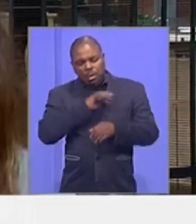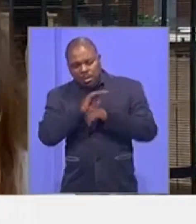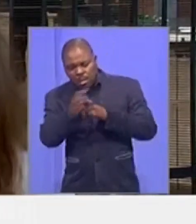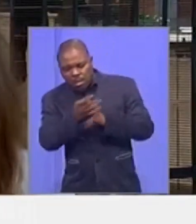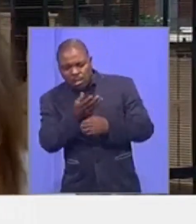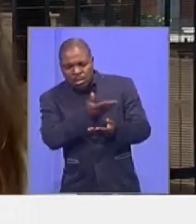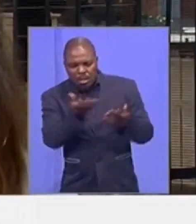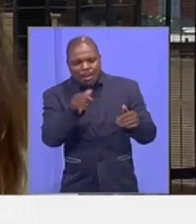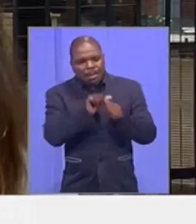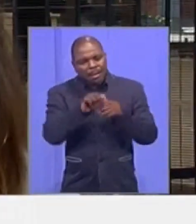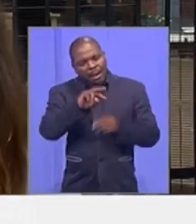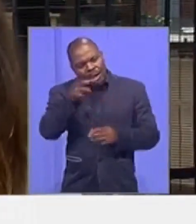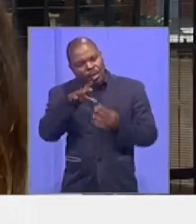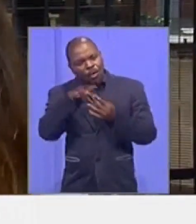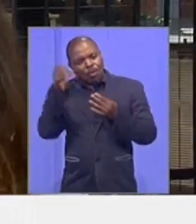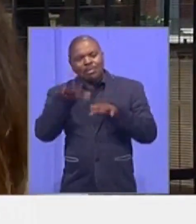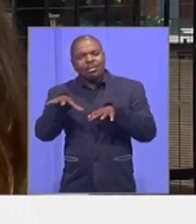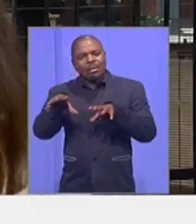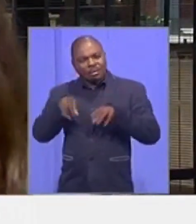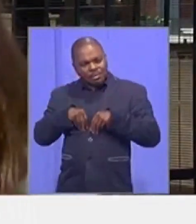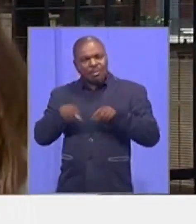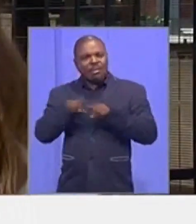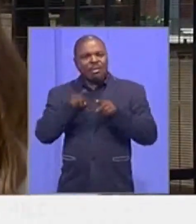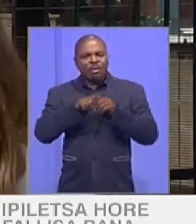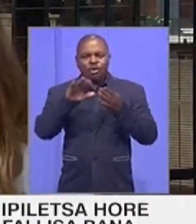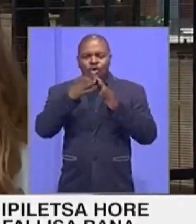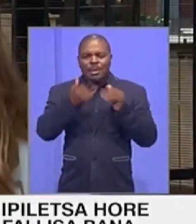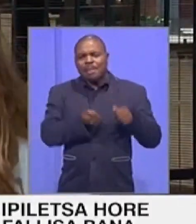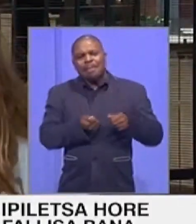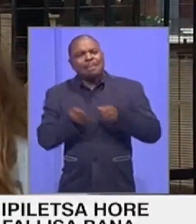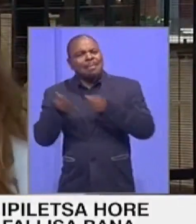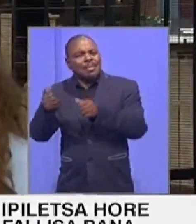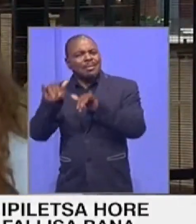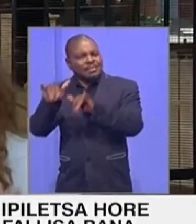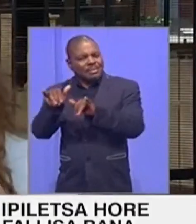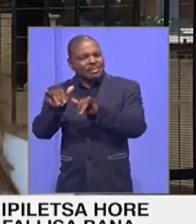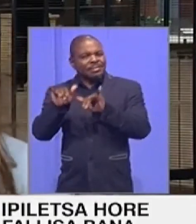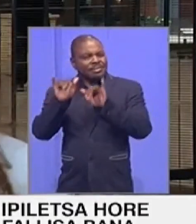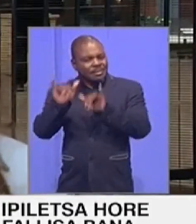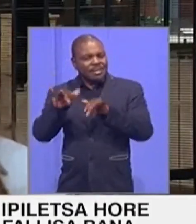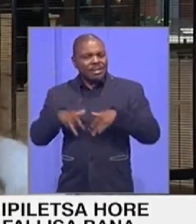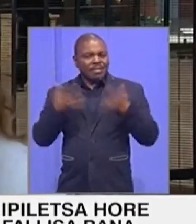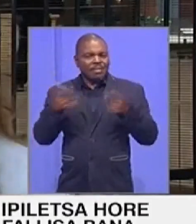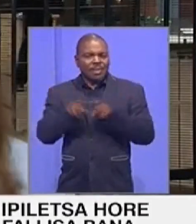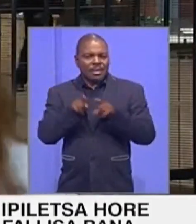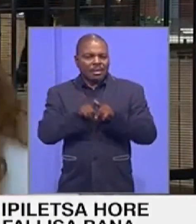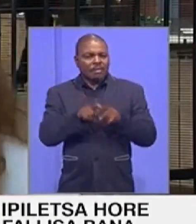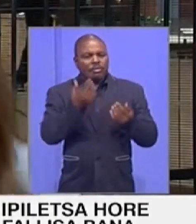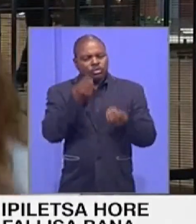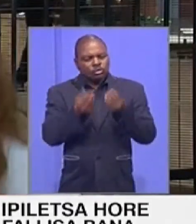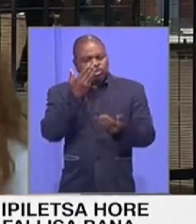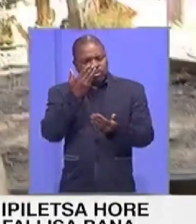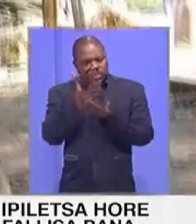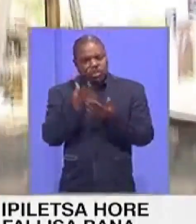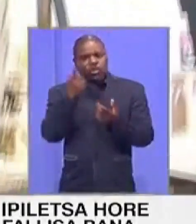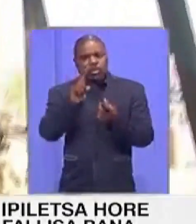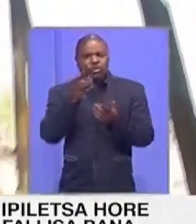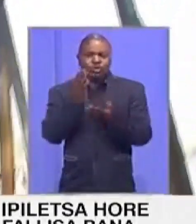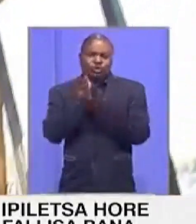up other options such as community reintegration, to live in areas where children can go to school